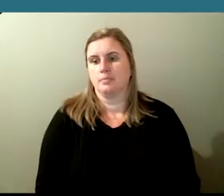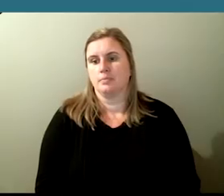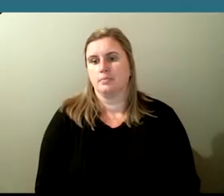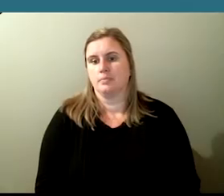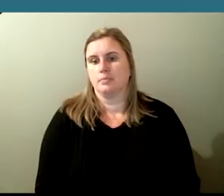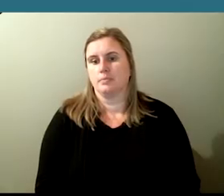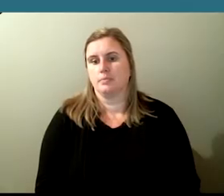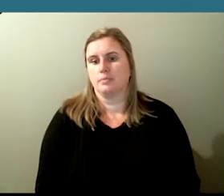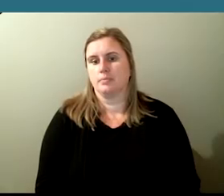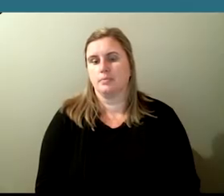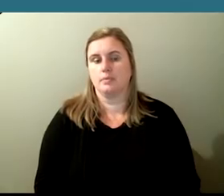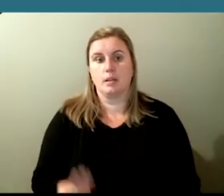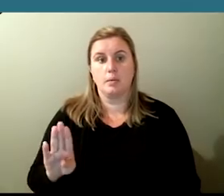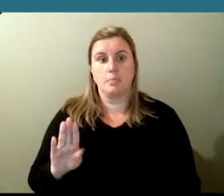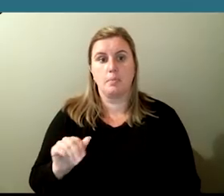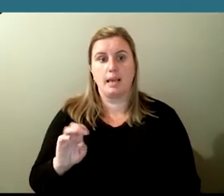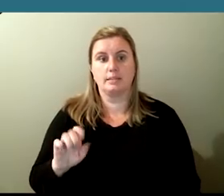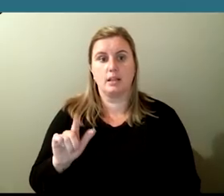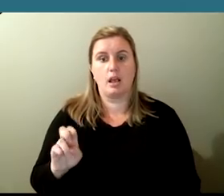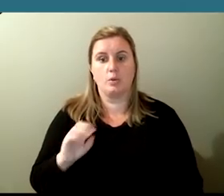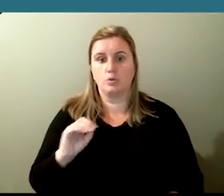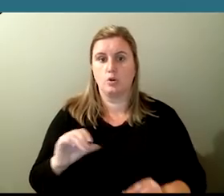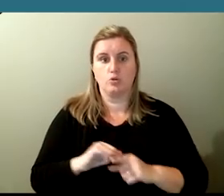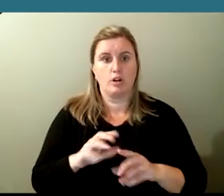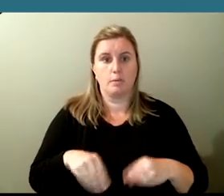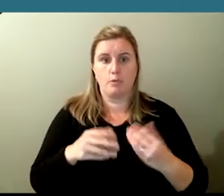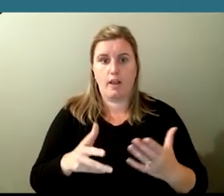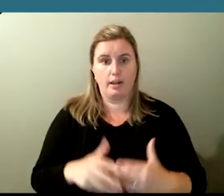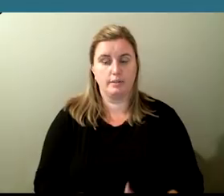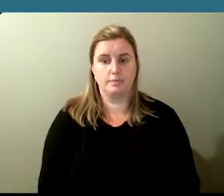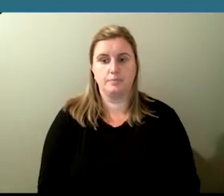As baseline, there was no training being provided.